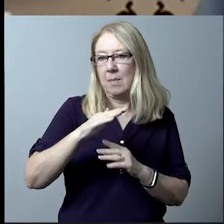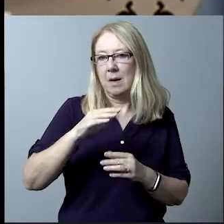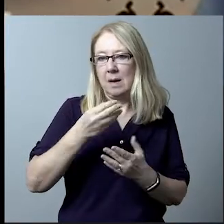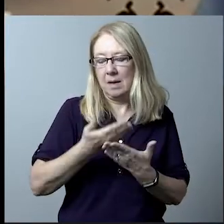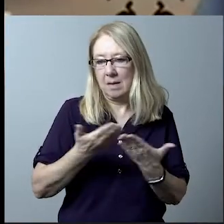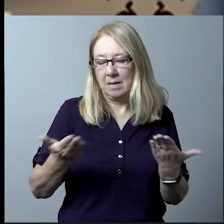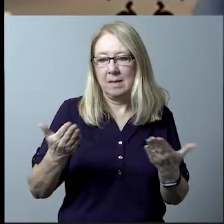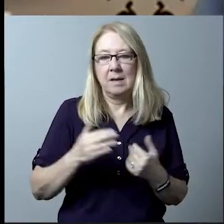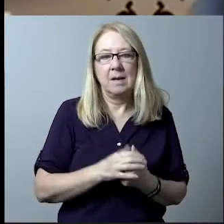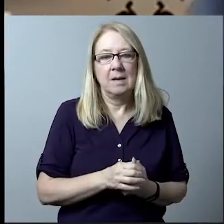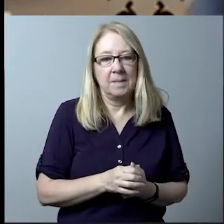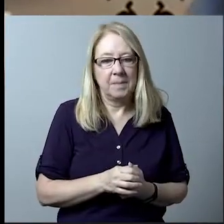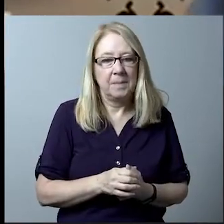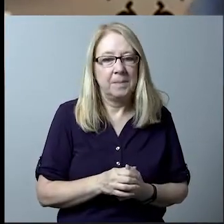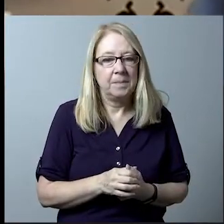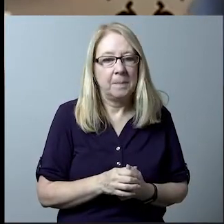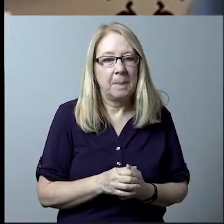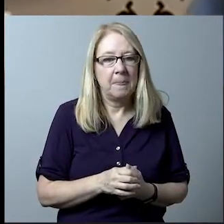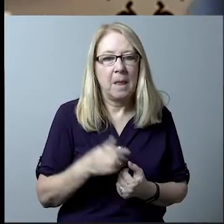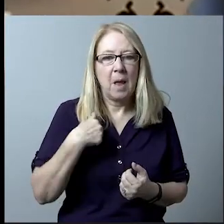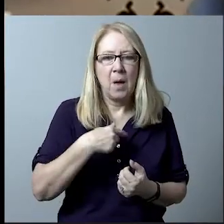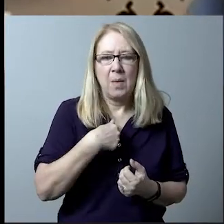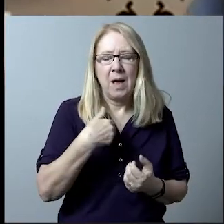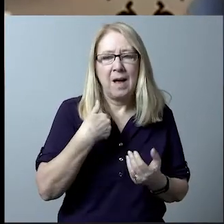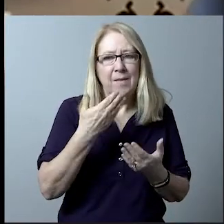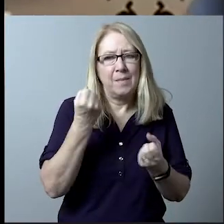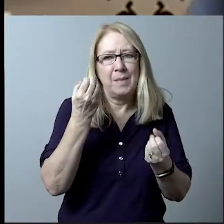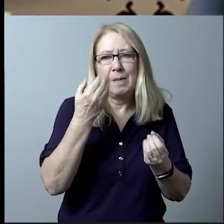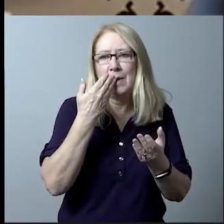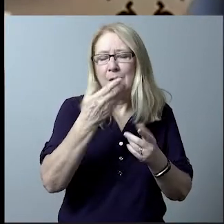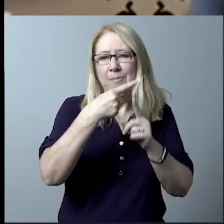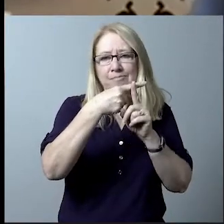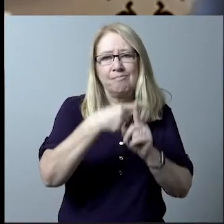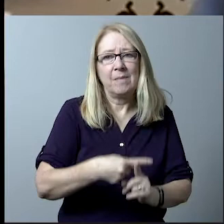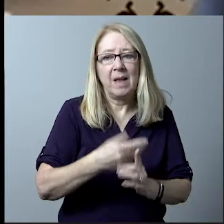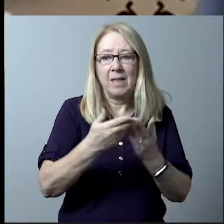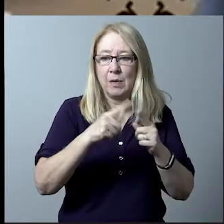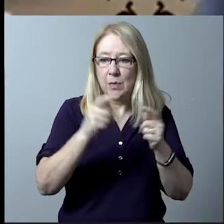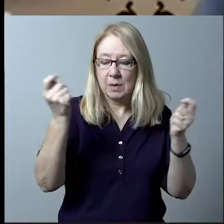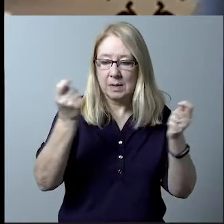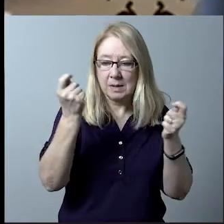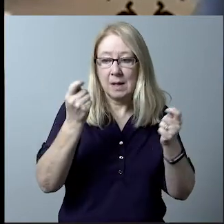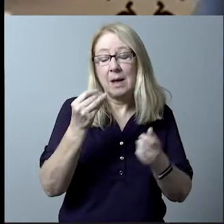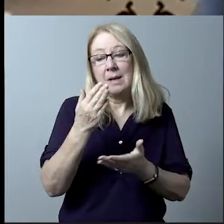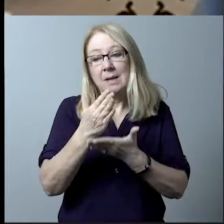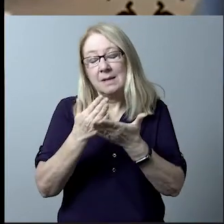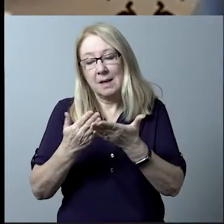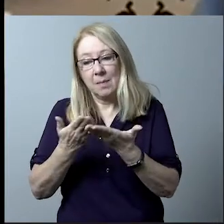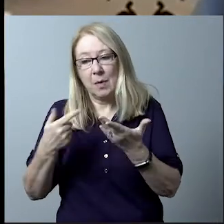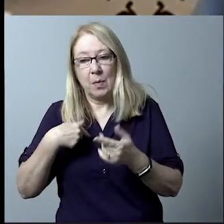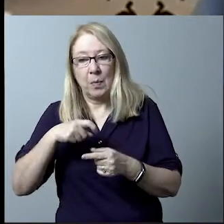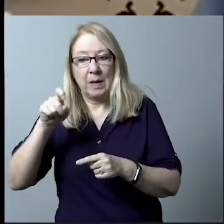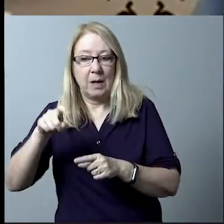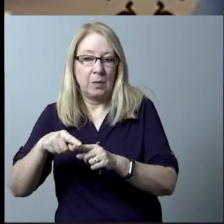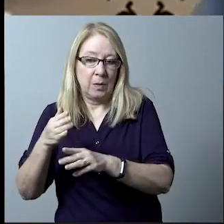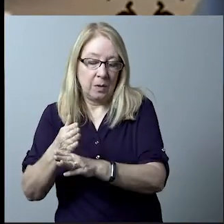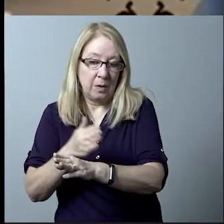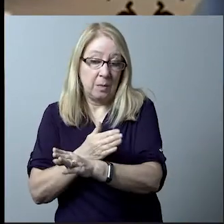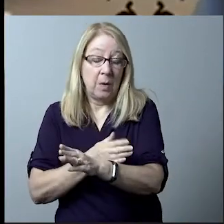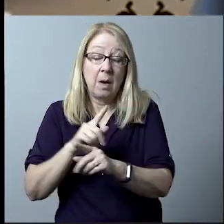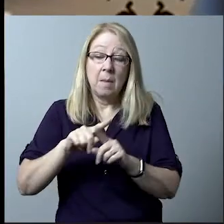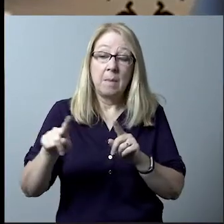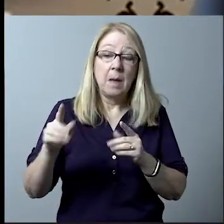students leverage their learning into successful careers. We have a lot of good news to celebrate. We also have opportunities to do